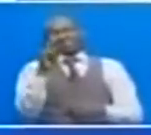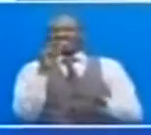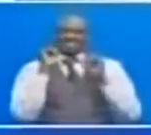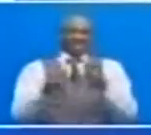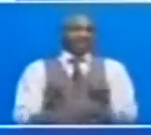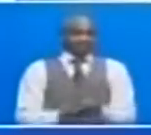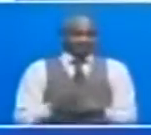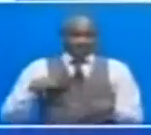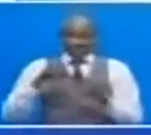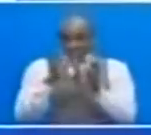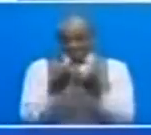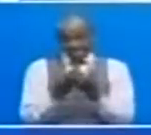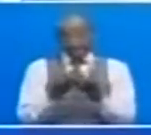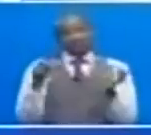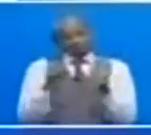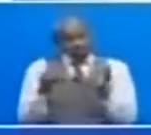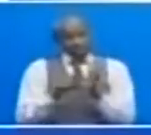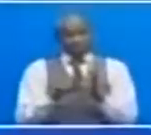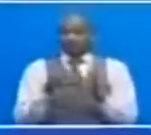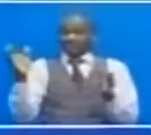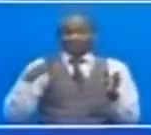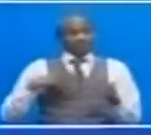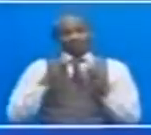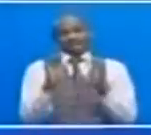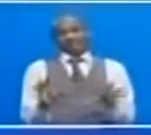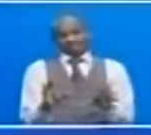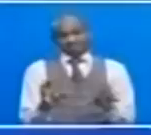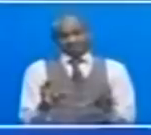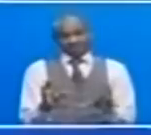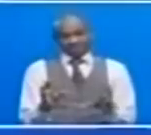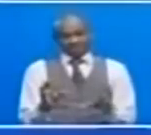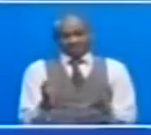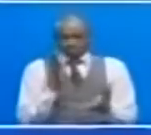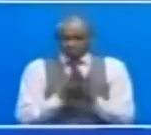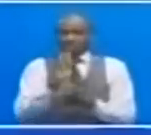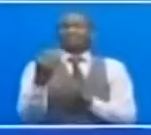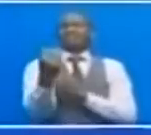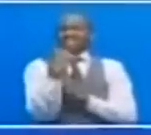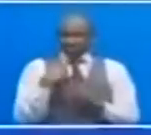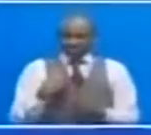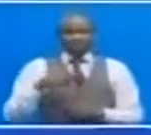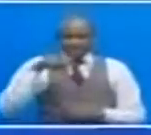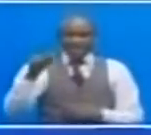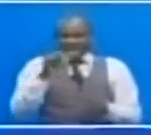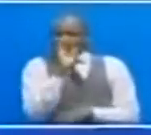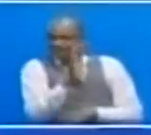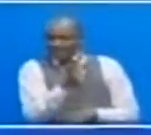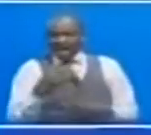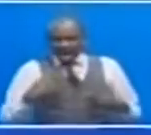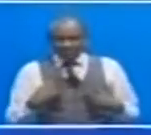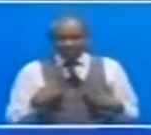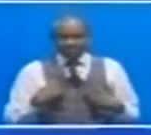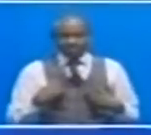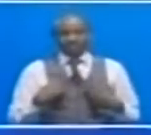My family have no problem with anybody. Actually, they ask me, did your car have the full